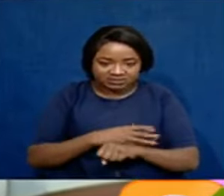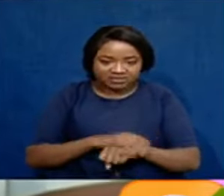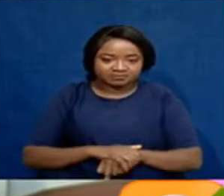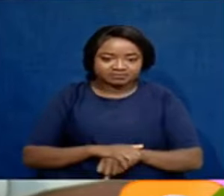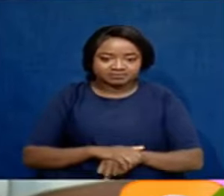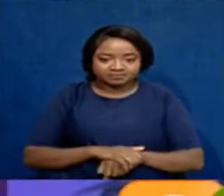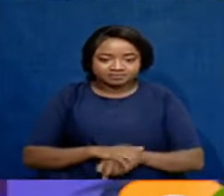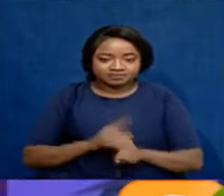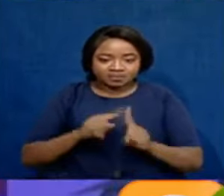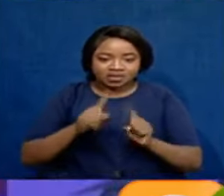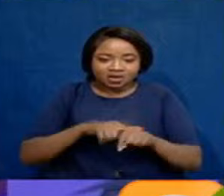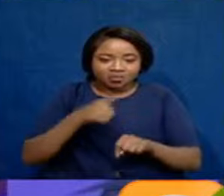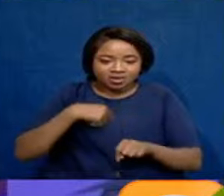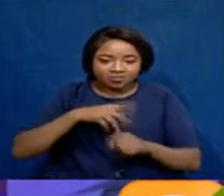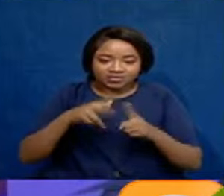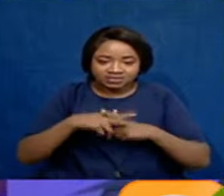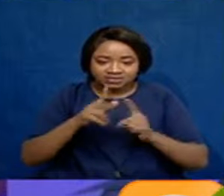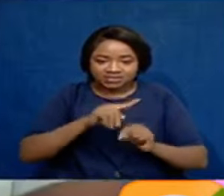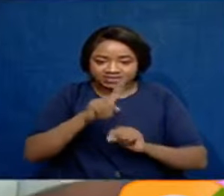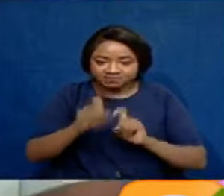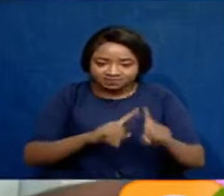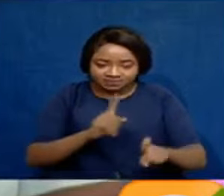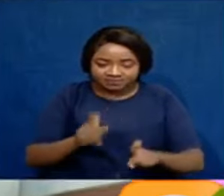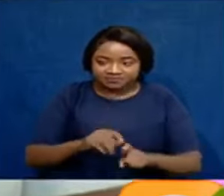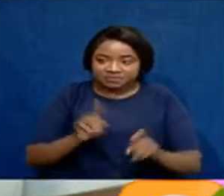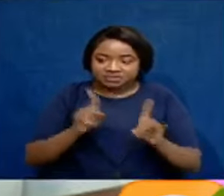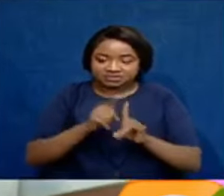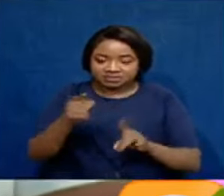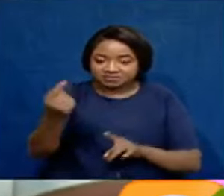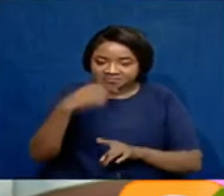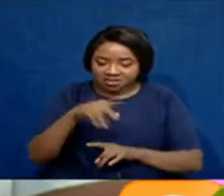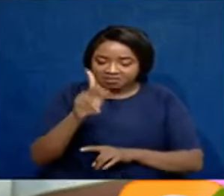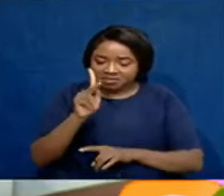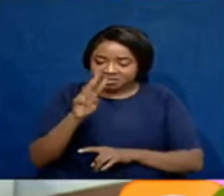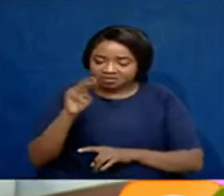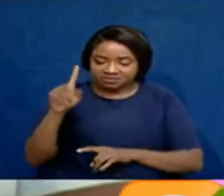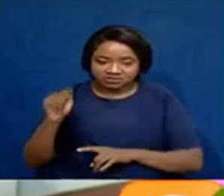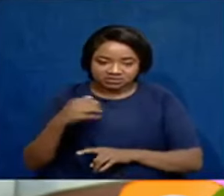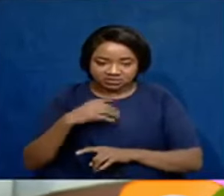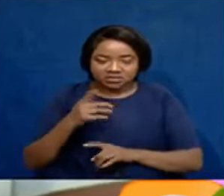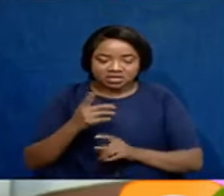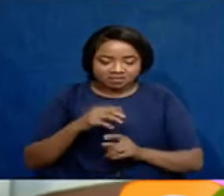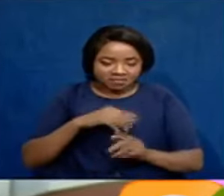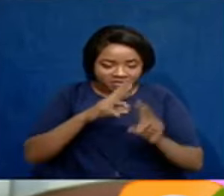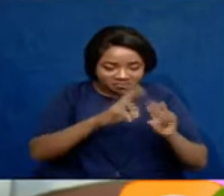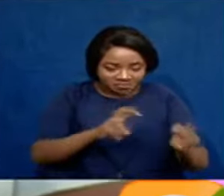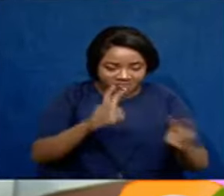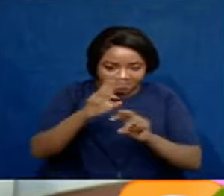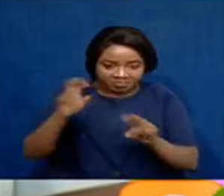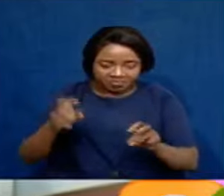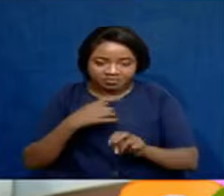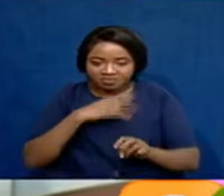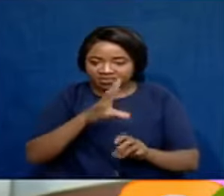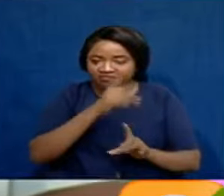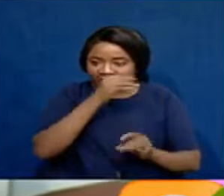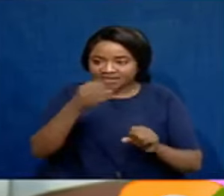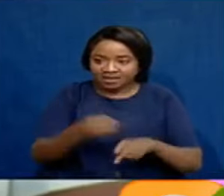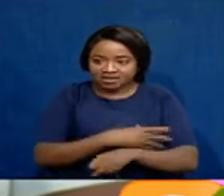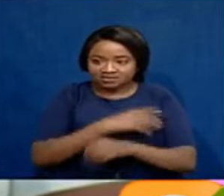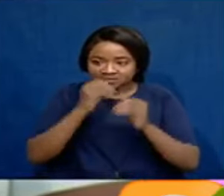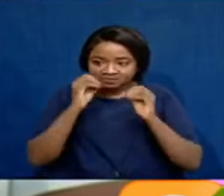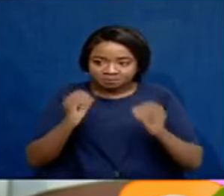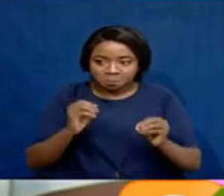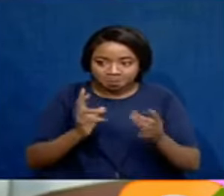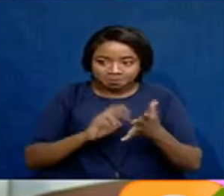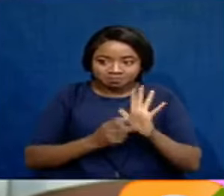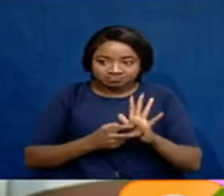start testing or screening? Very, very good question. Of course, if I came to MTC here and I started screening these young men, I'll hardly find any cancer. It doesn't mean I